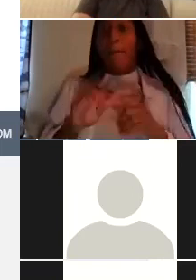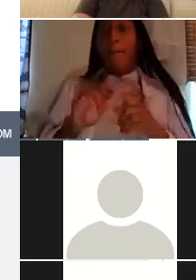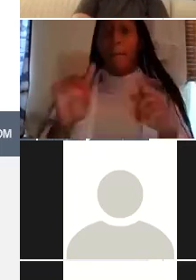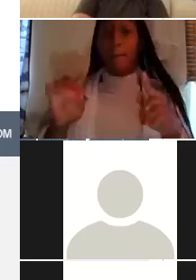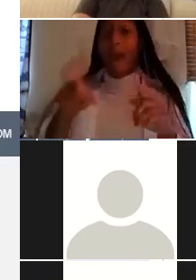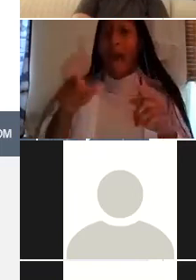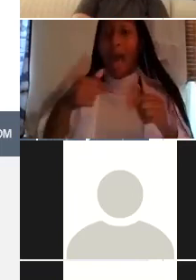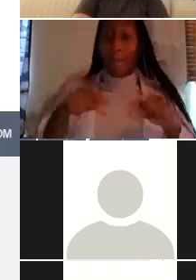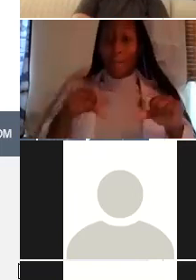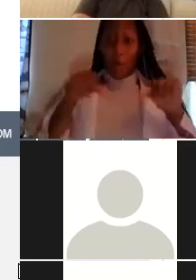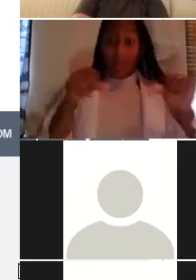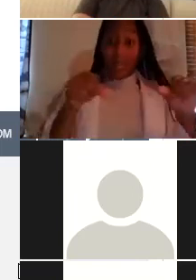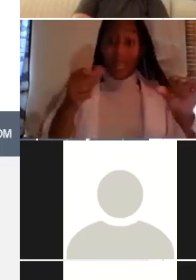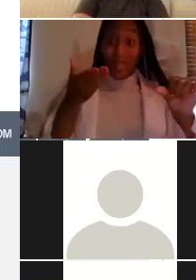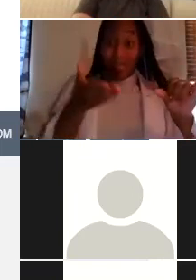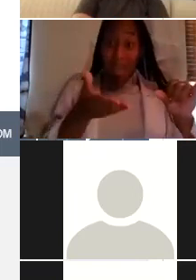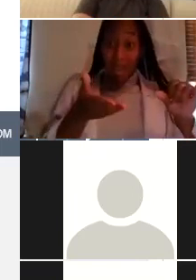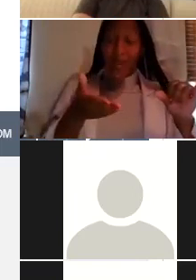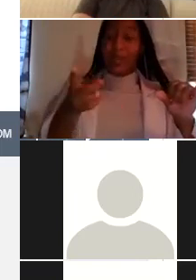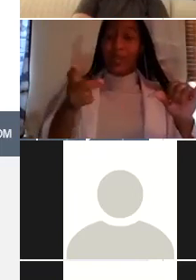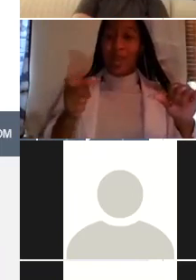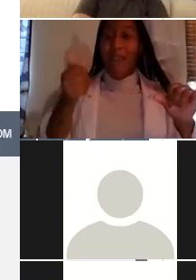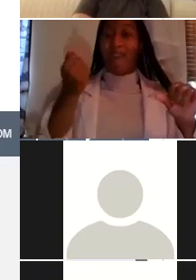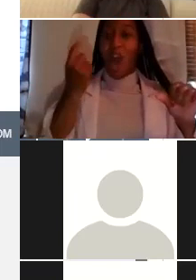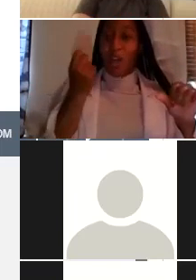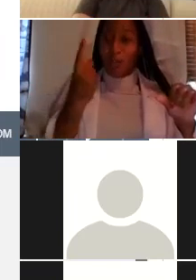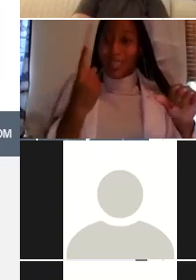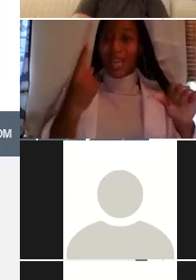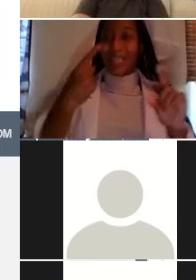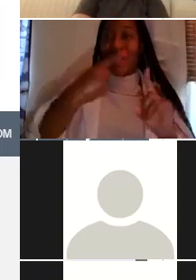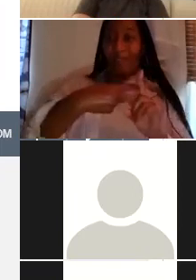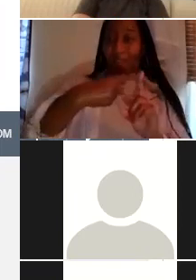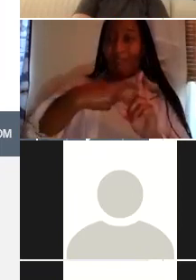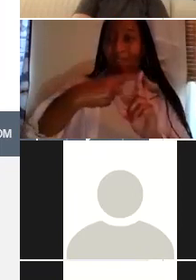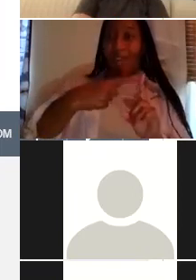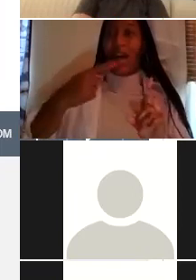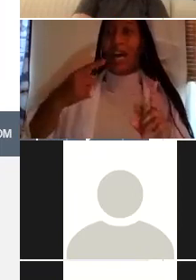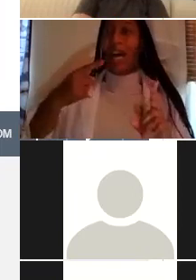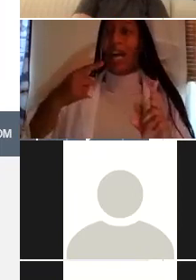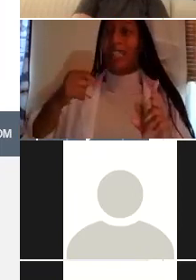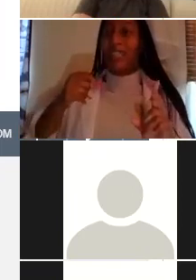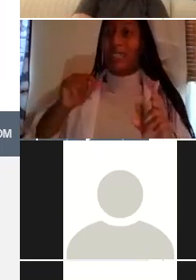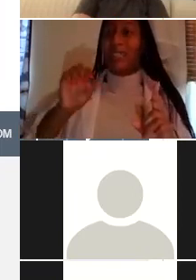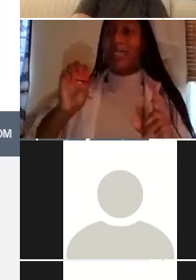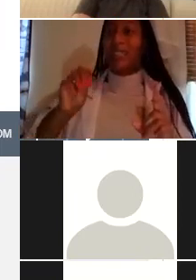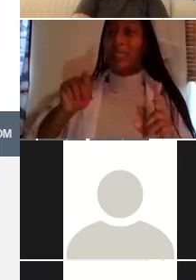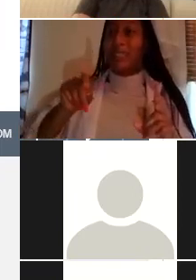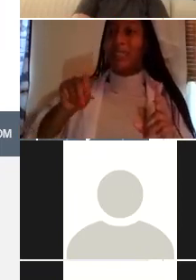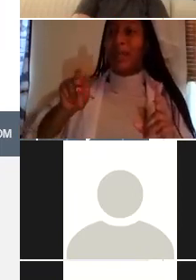general definition of temperature and understand its relationship to